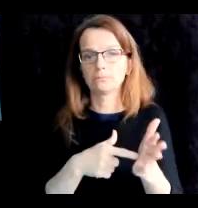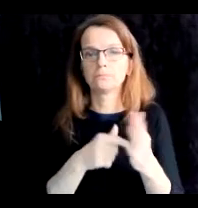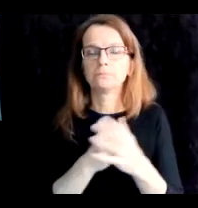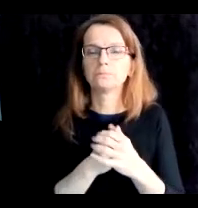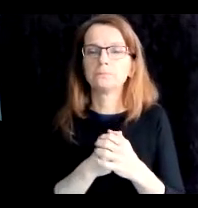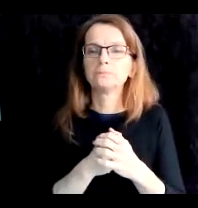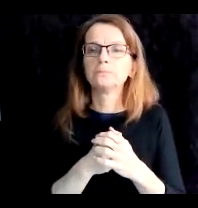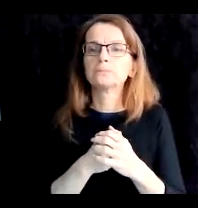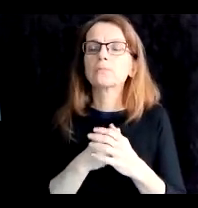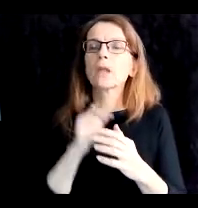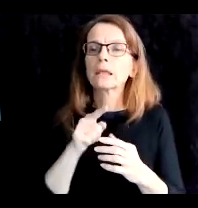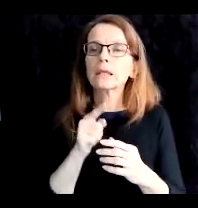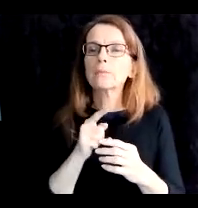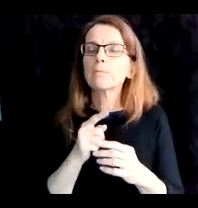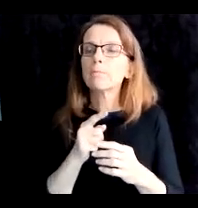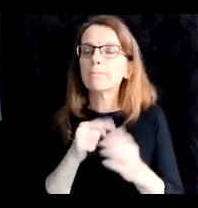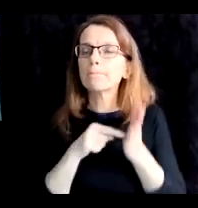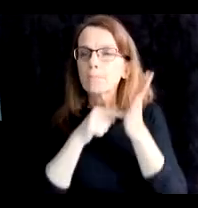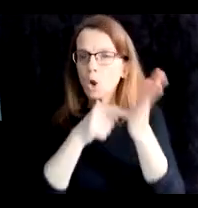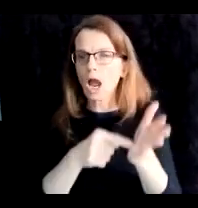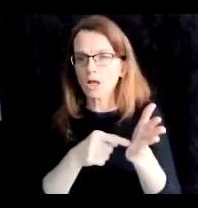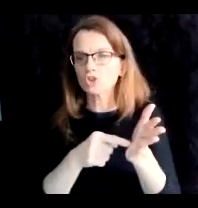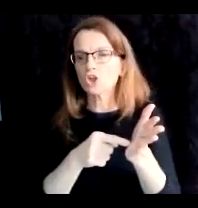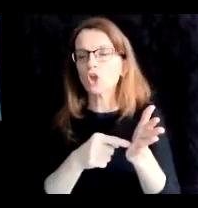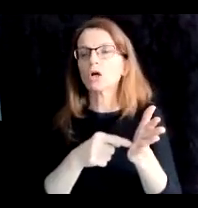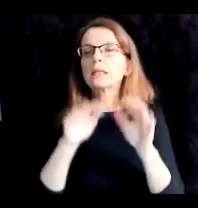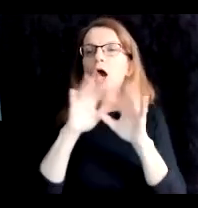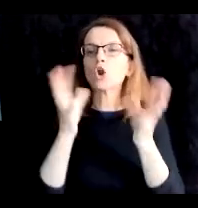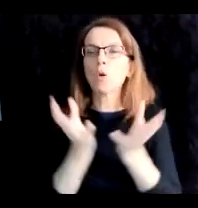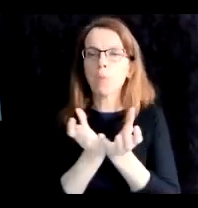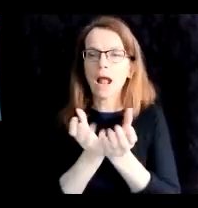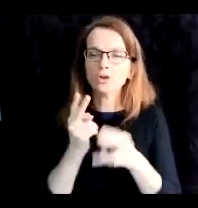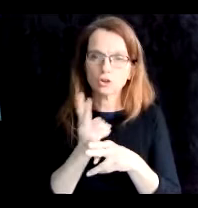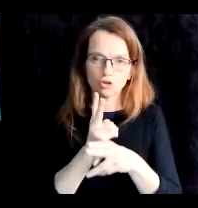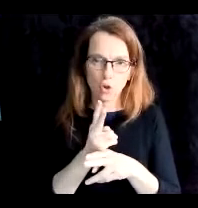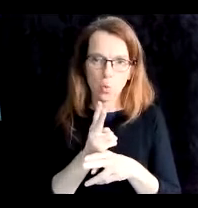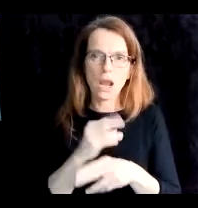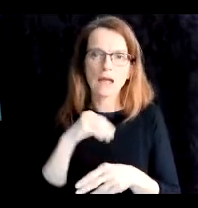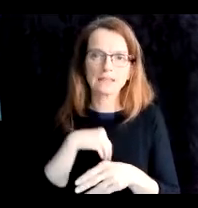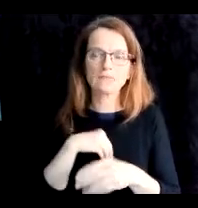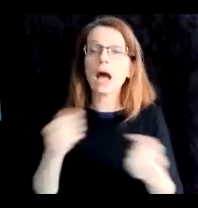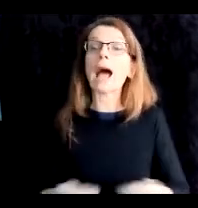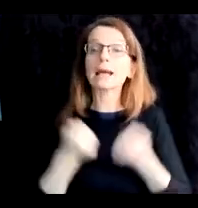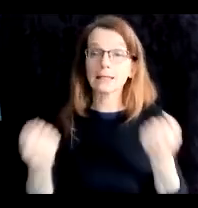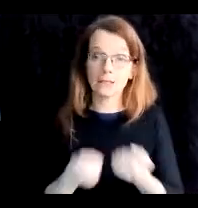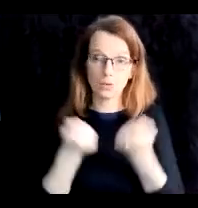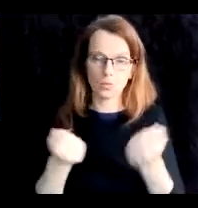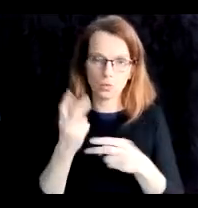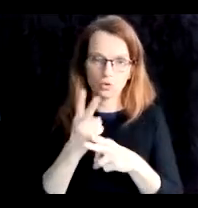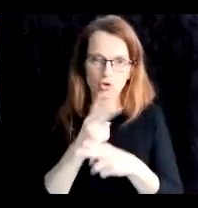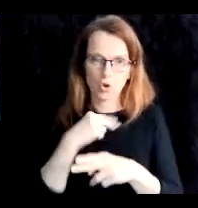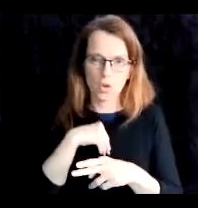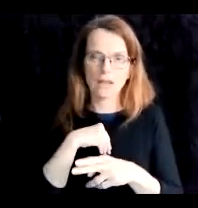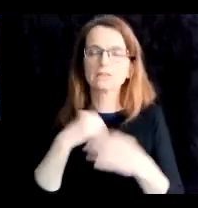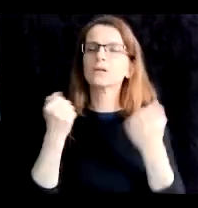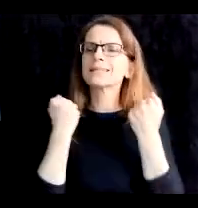needed. So a few examples showing that we really do live in one world, in one village, or that we are in the same